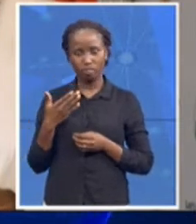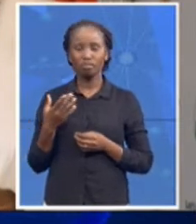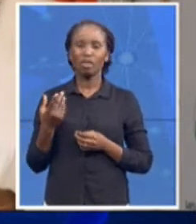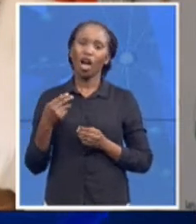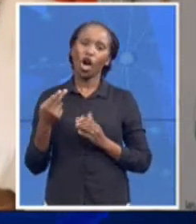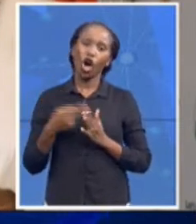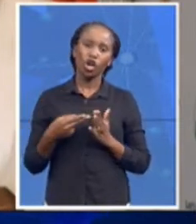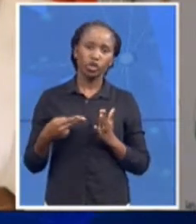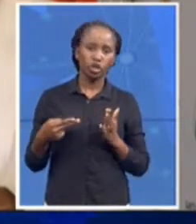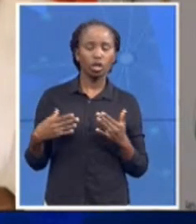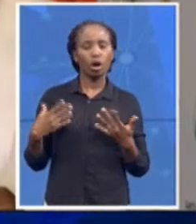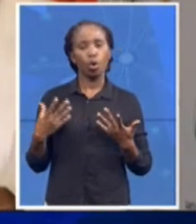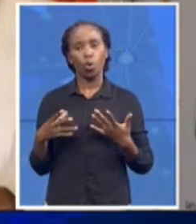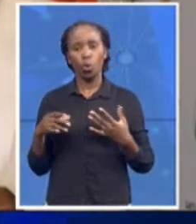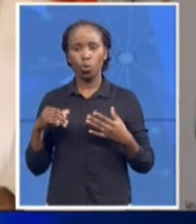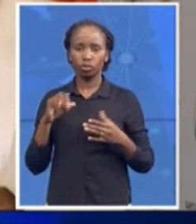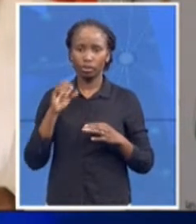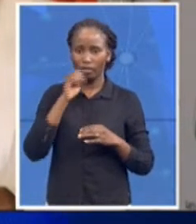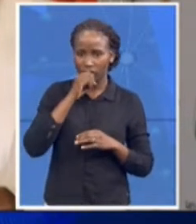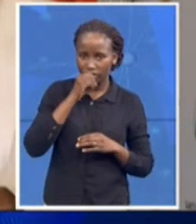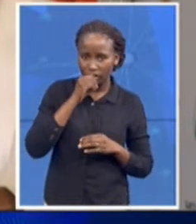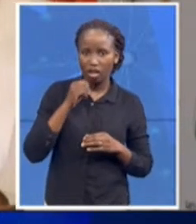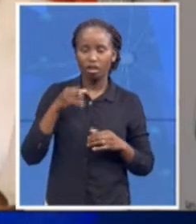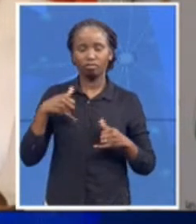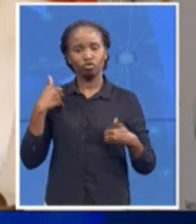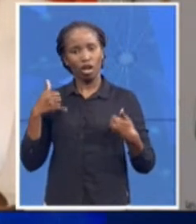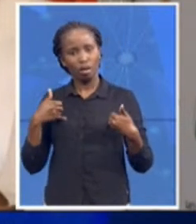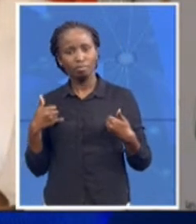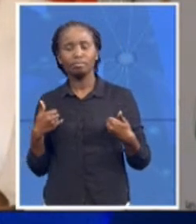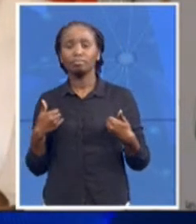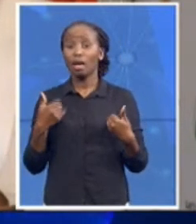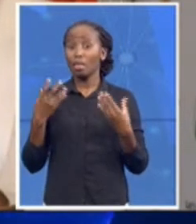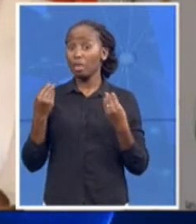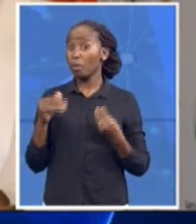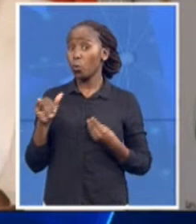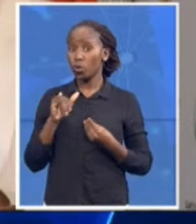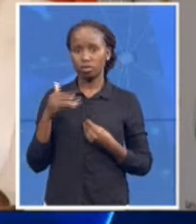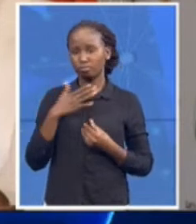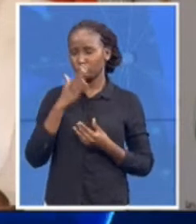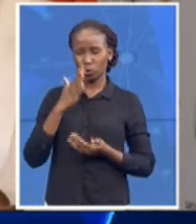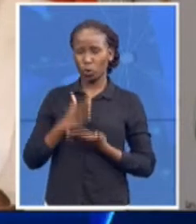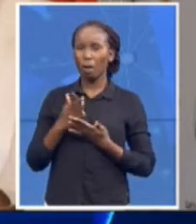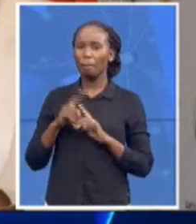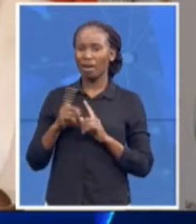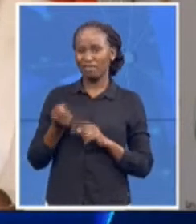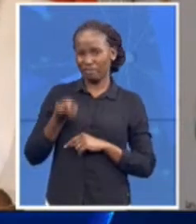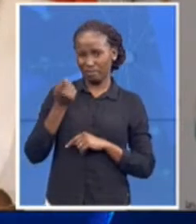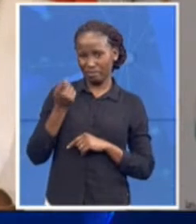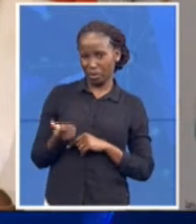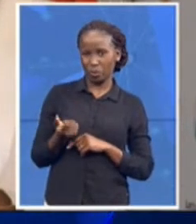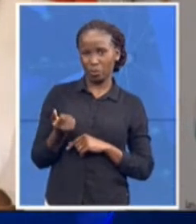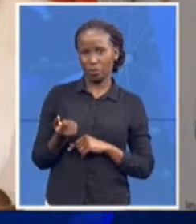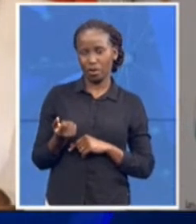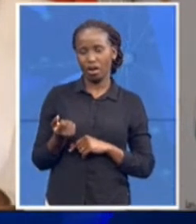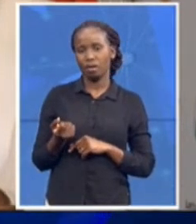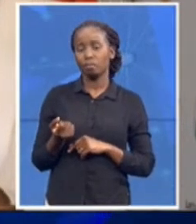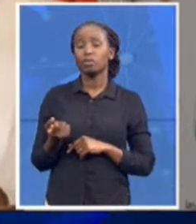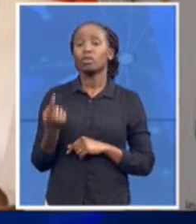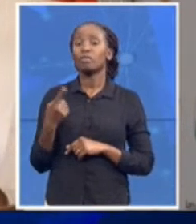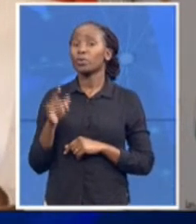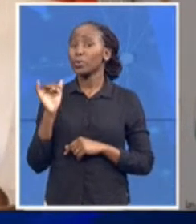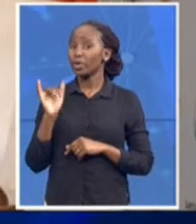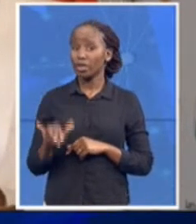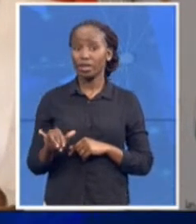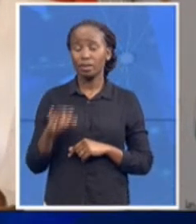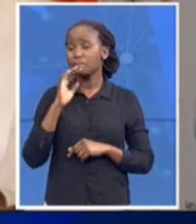was, but it was very, very, very small amount. And with those, we are not going to be going back to request the money back from the artists, because